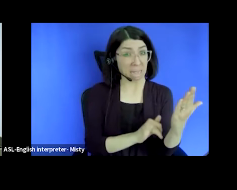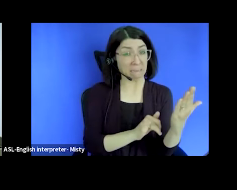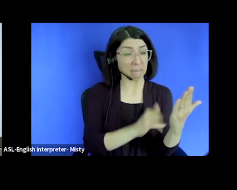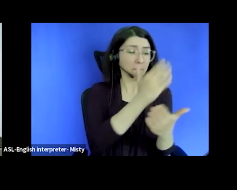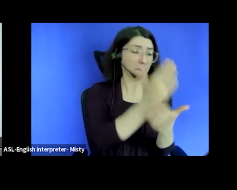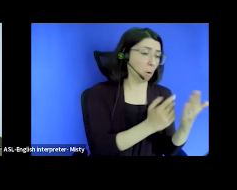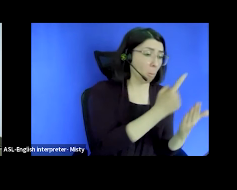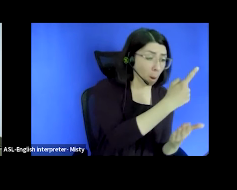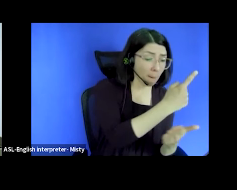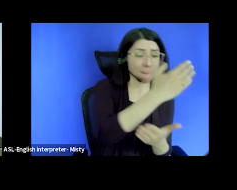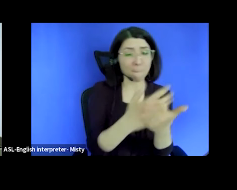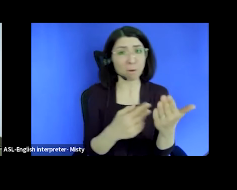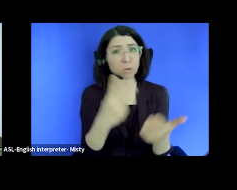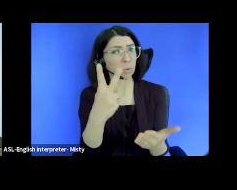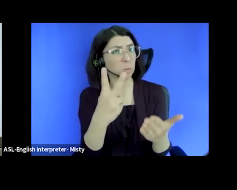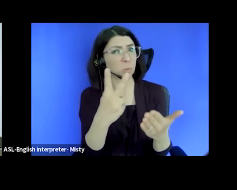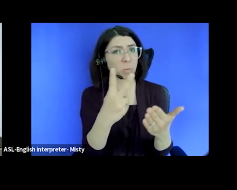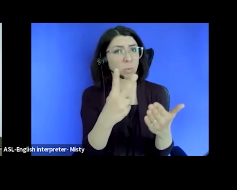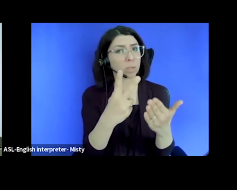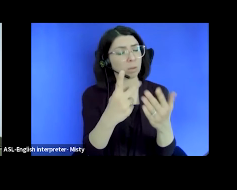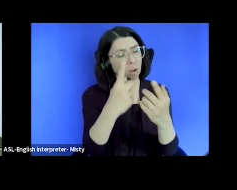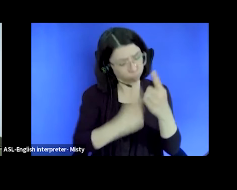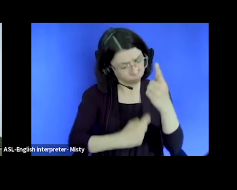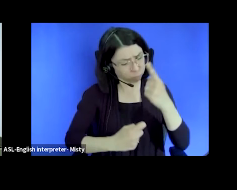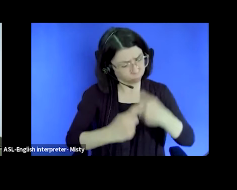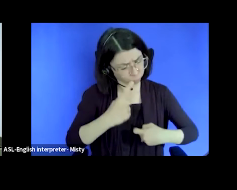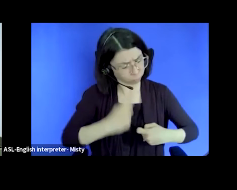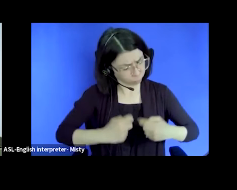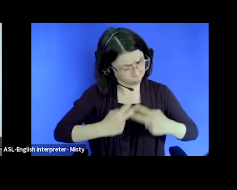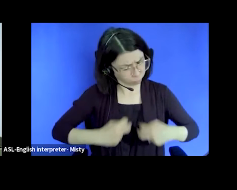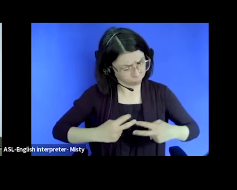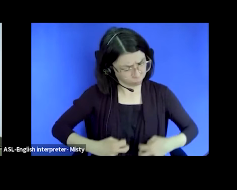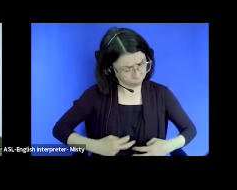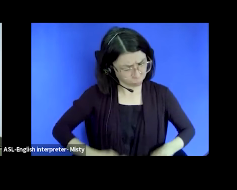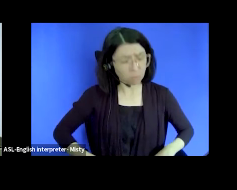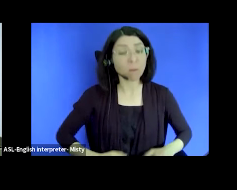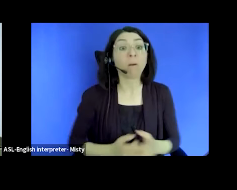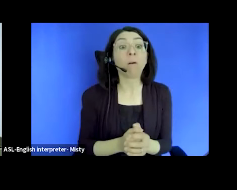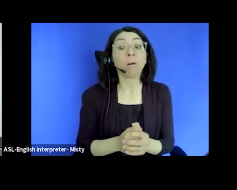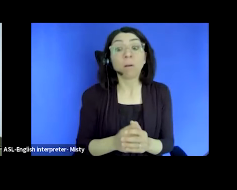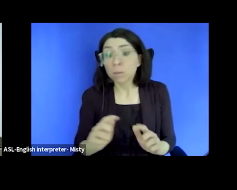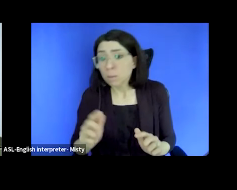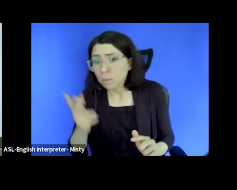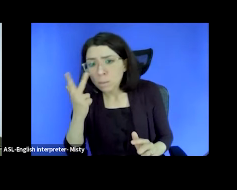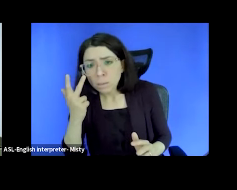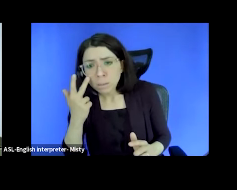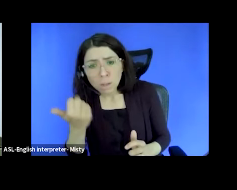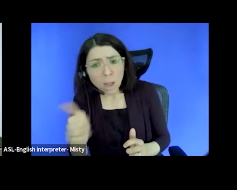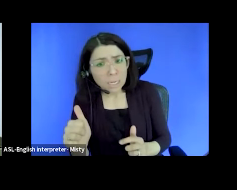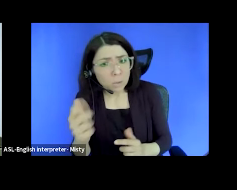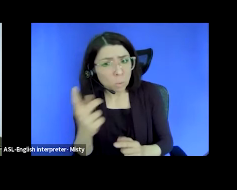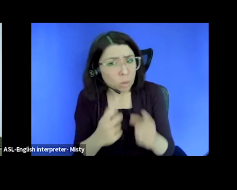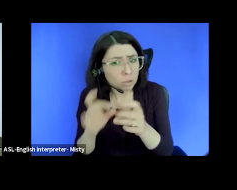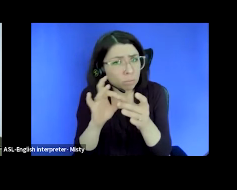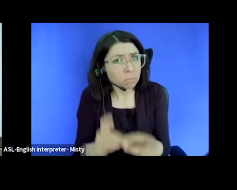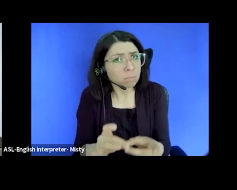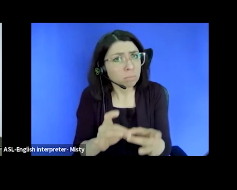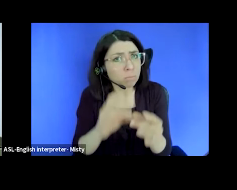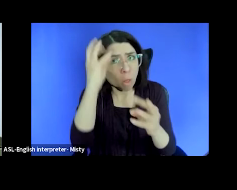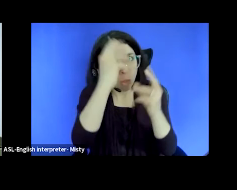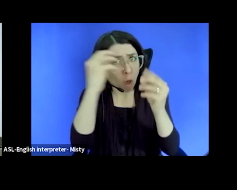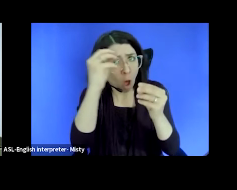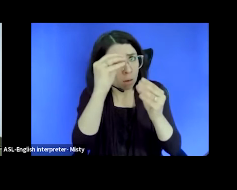in those prompts. And then the last little tool, so I just wanted to see if anybody had any questions about thought diaries. I'm just